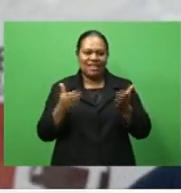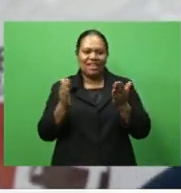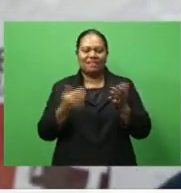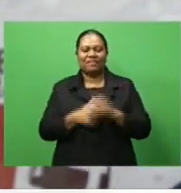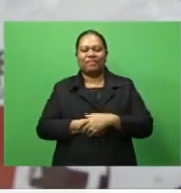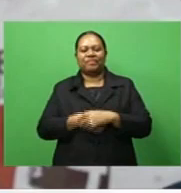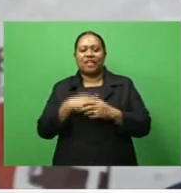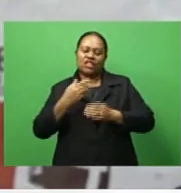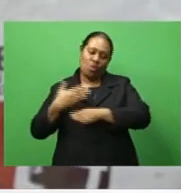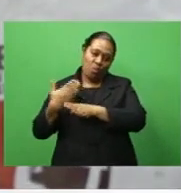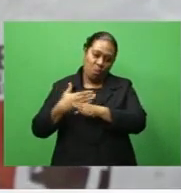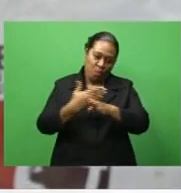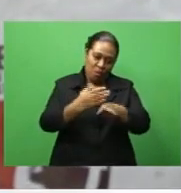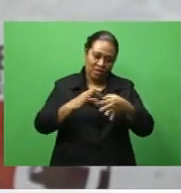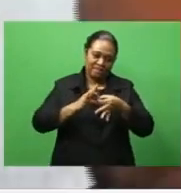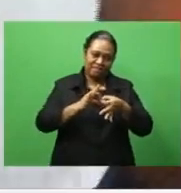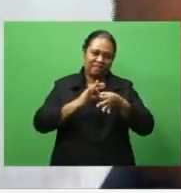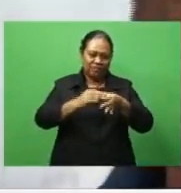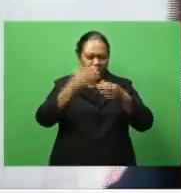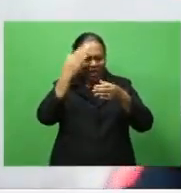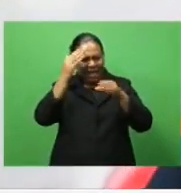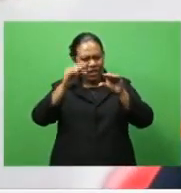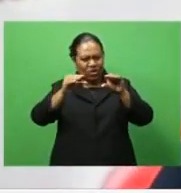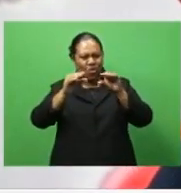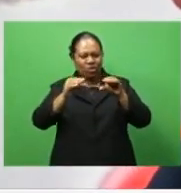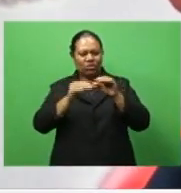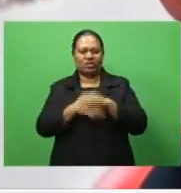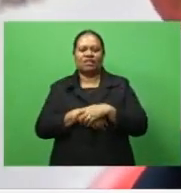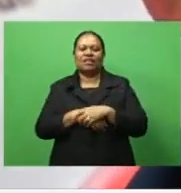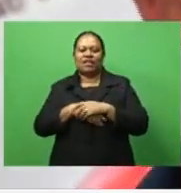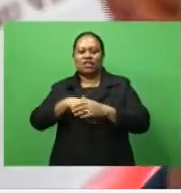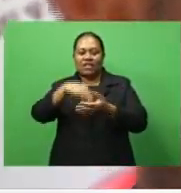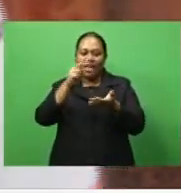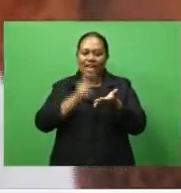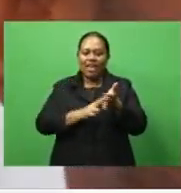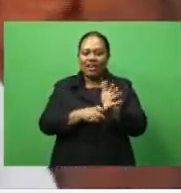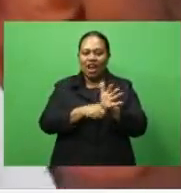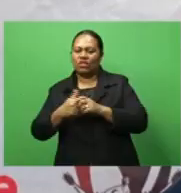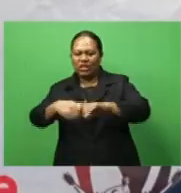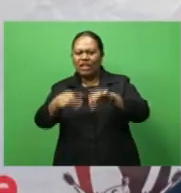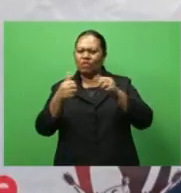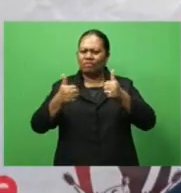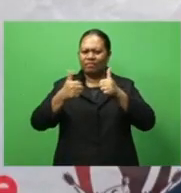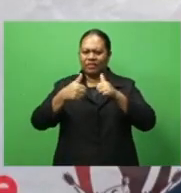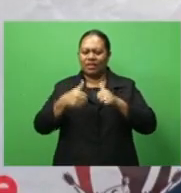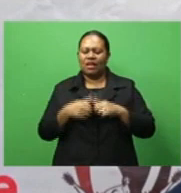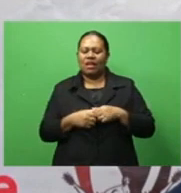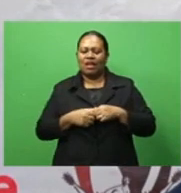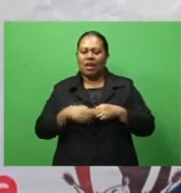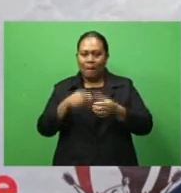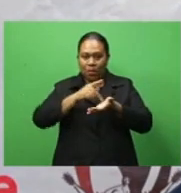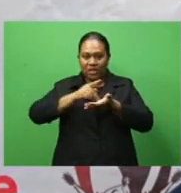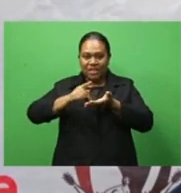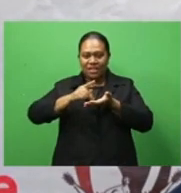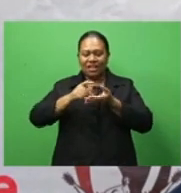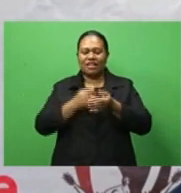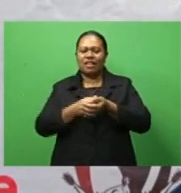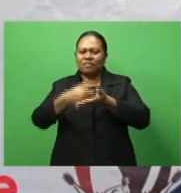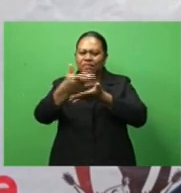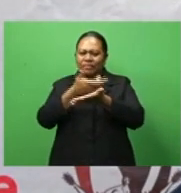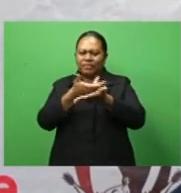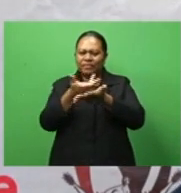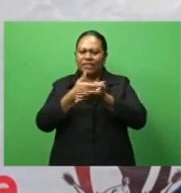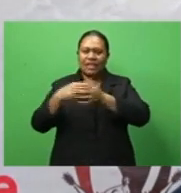work closely with National Coaching Director Brendan Costin and FNRL development officers. The Silktails organisation being